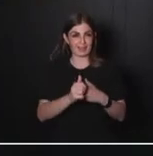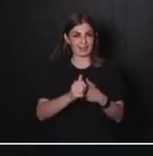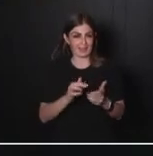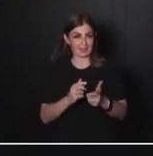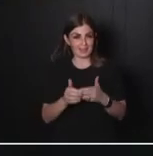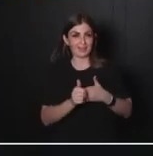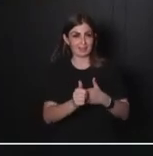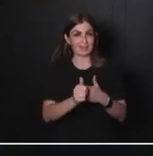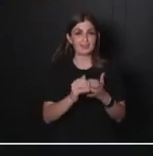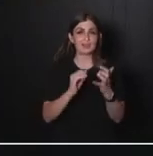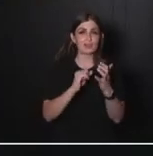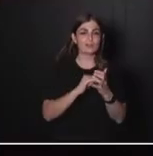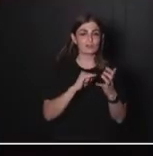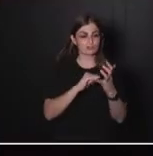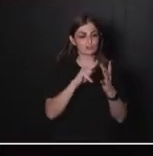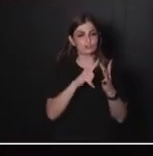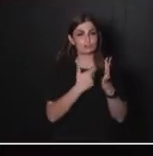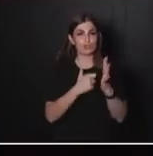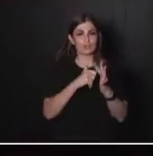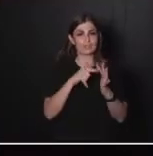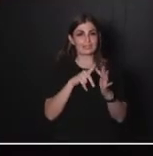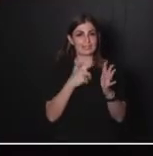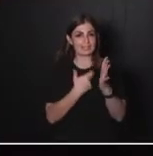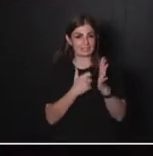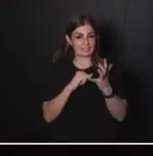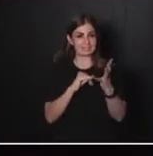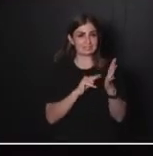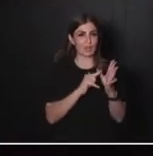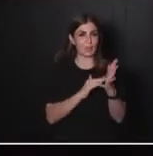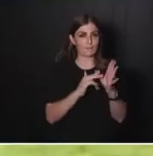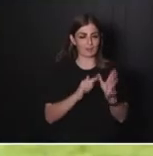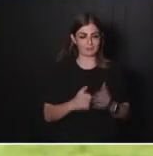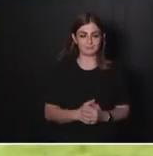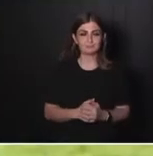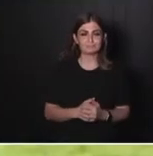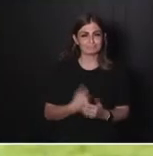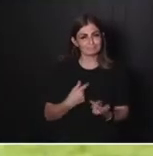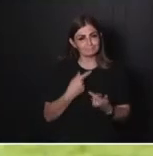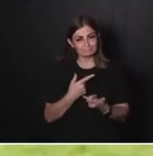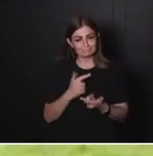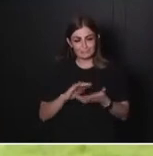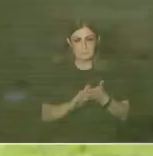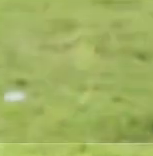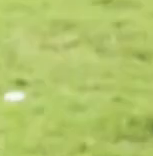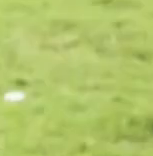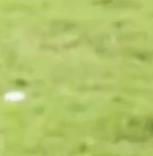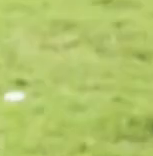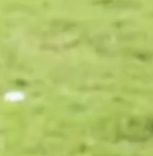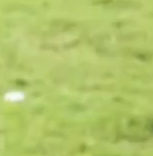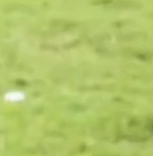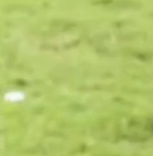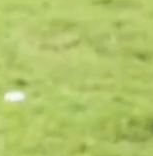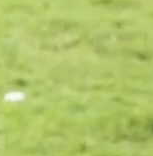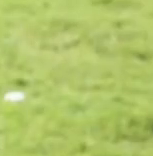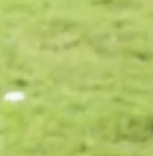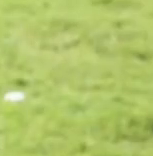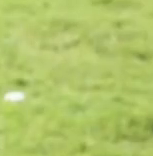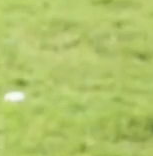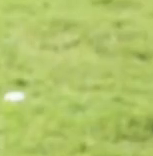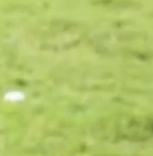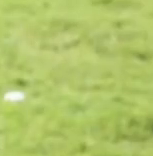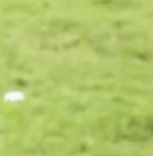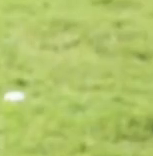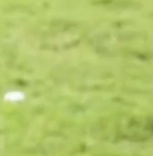Keir Starmer. It gives me great pleasure to send this message to the Australian Labour Party.